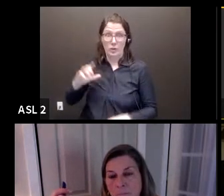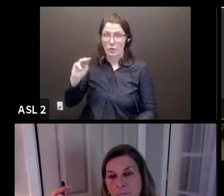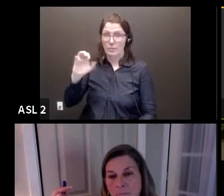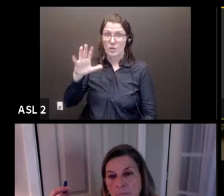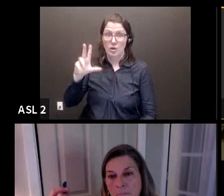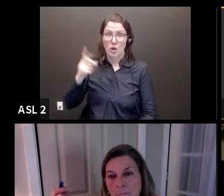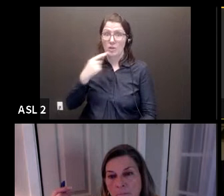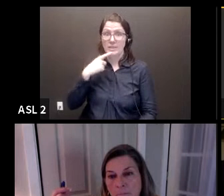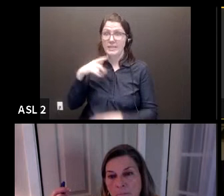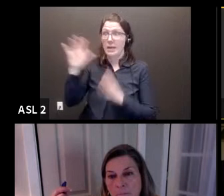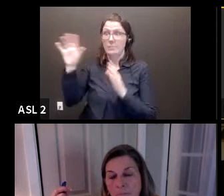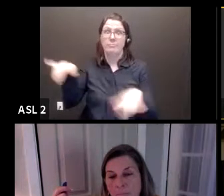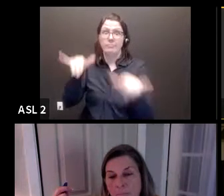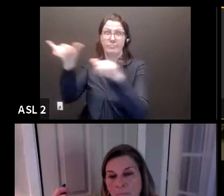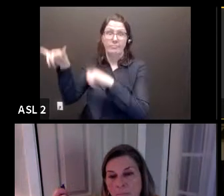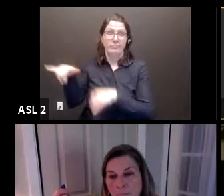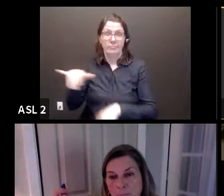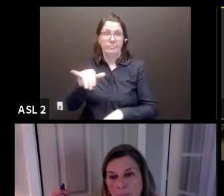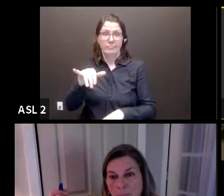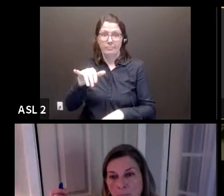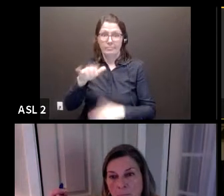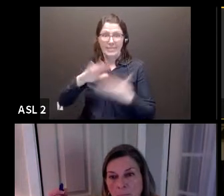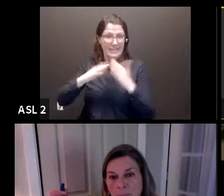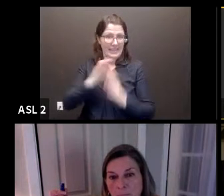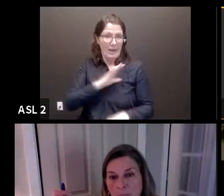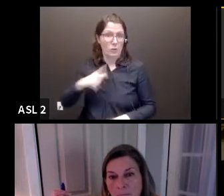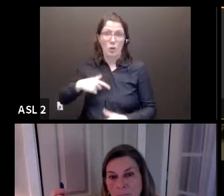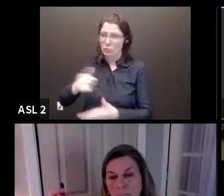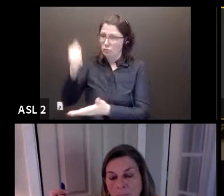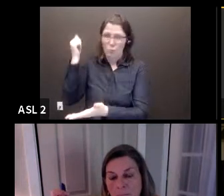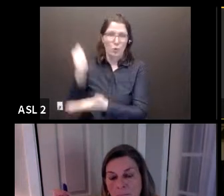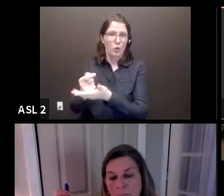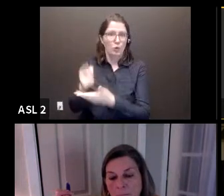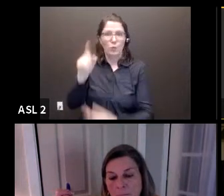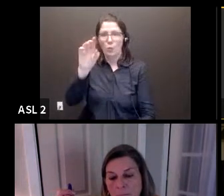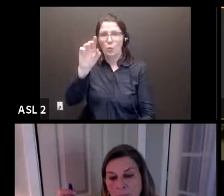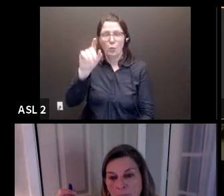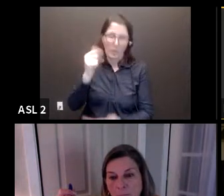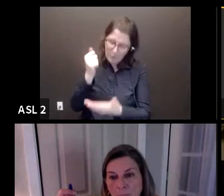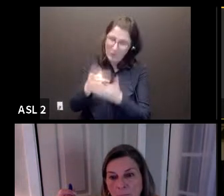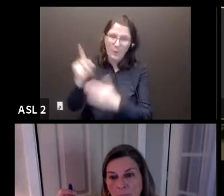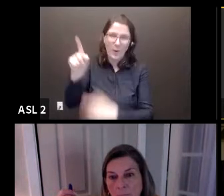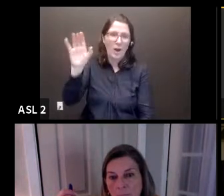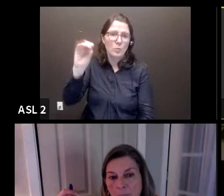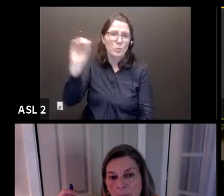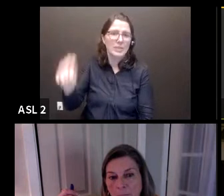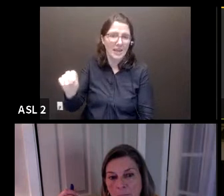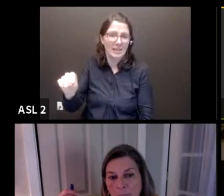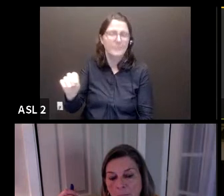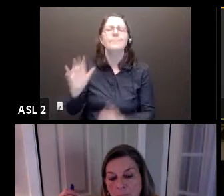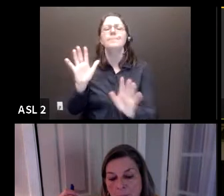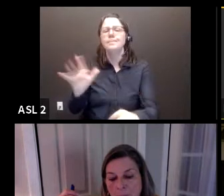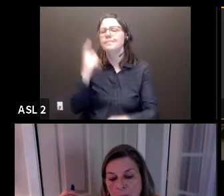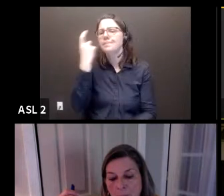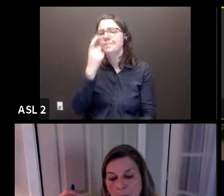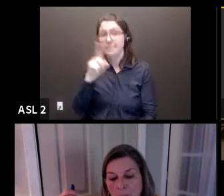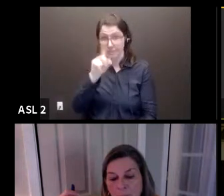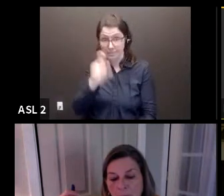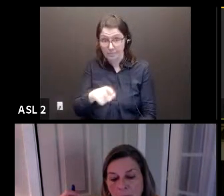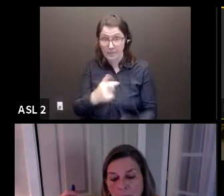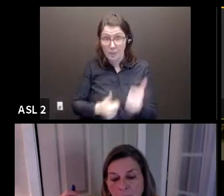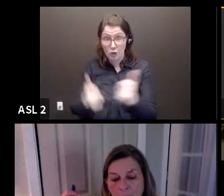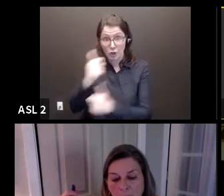motions uh a city council to move toward in this direction in your communications chief with various city council